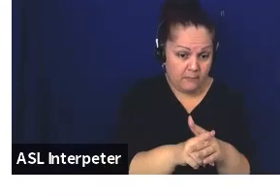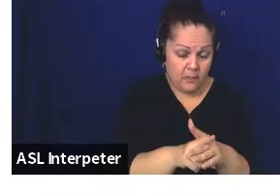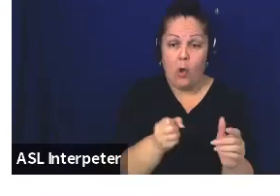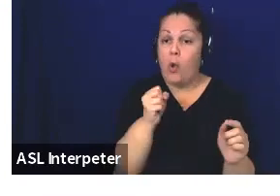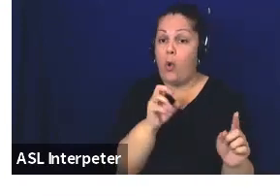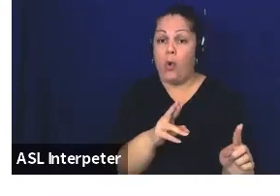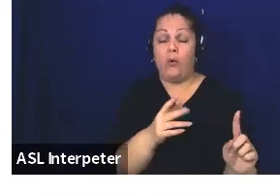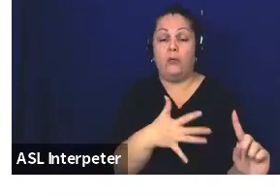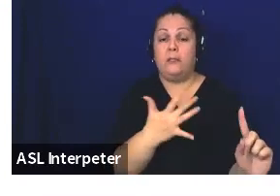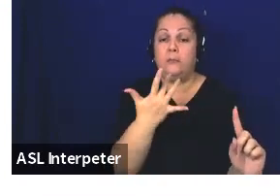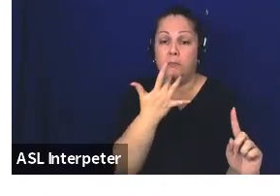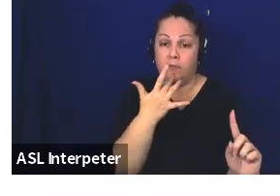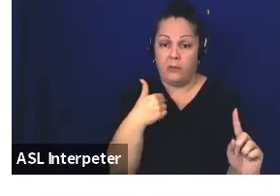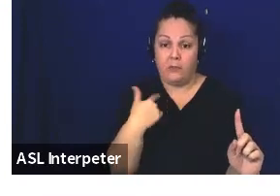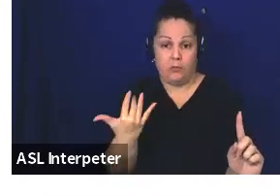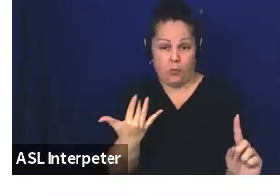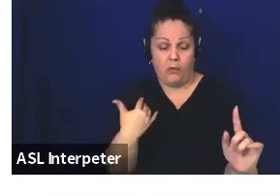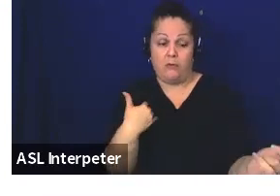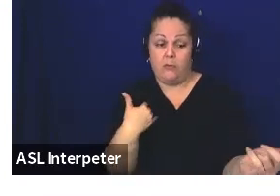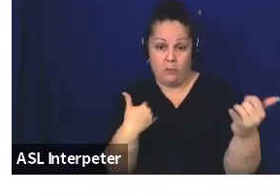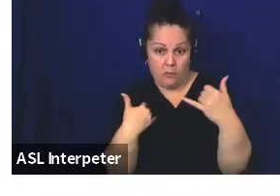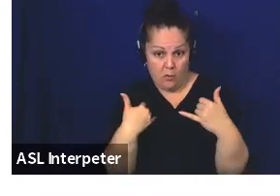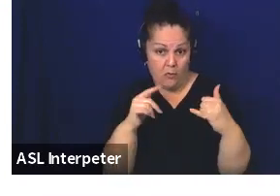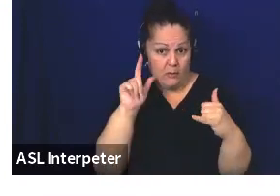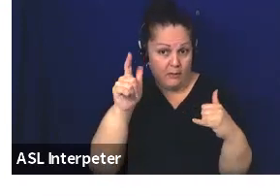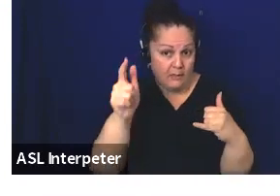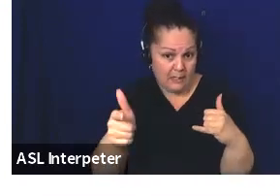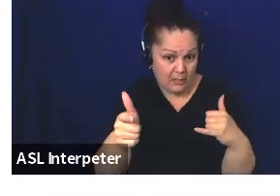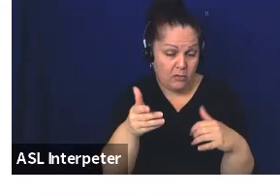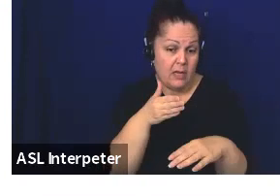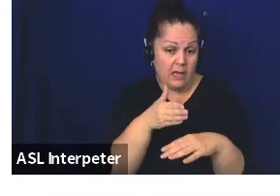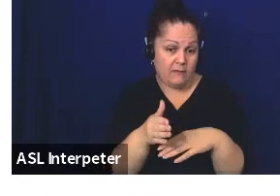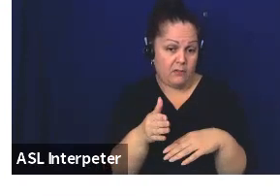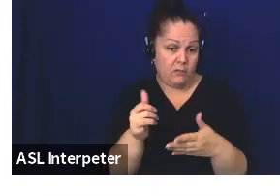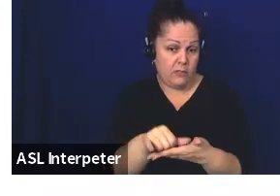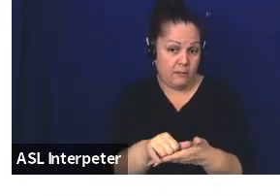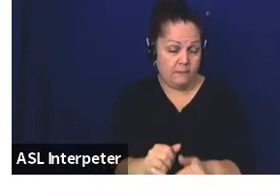would they like you to wait for them to call back at a future time after you've disconnected?